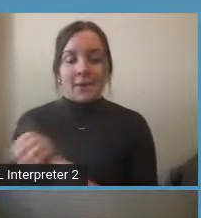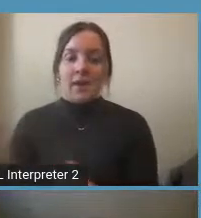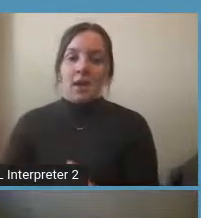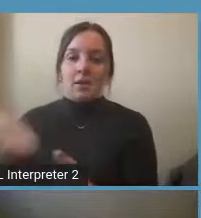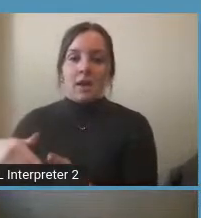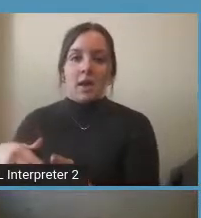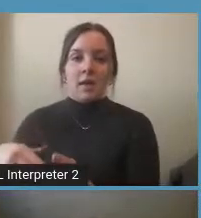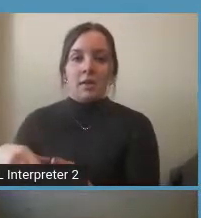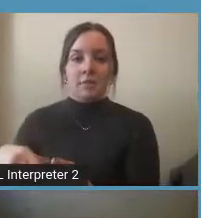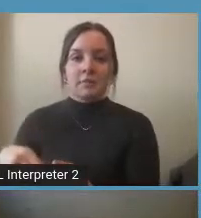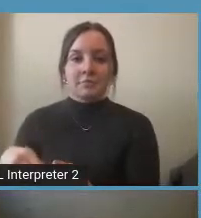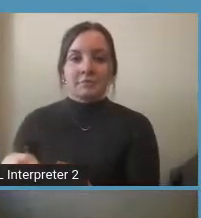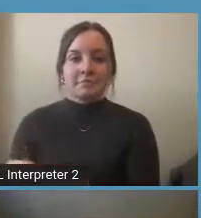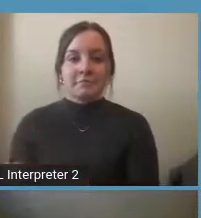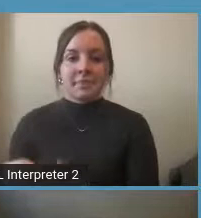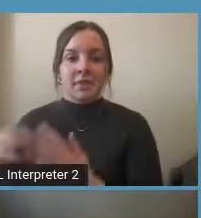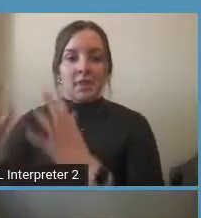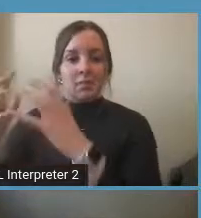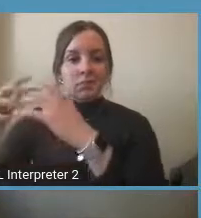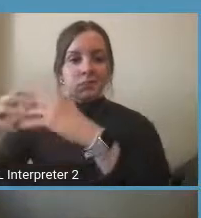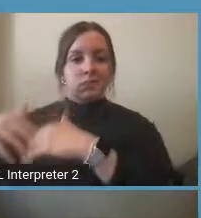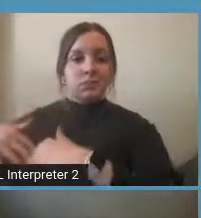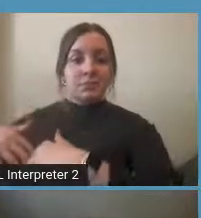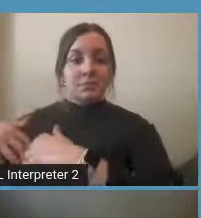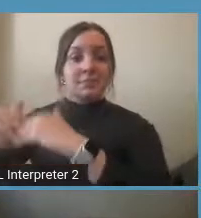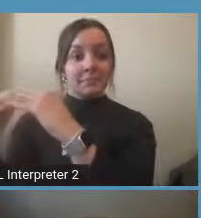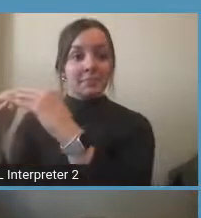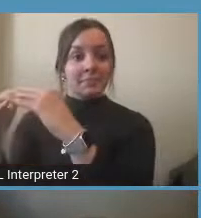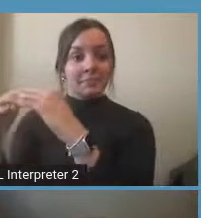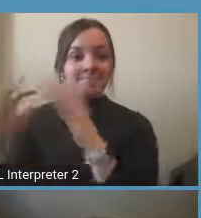off of the object over 2,000 years.